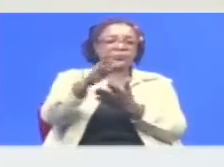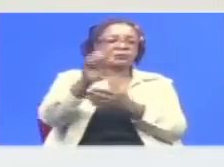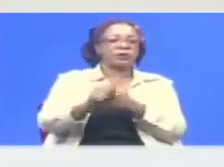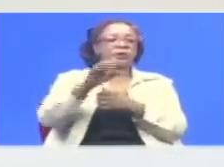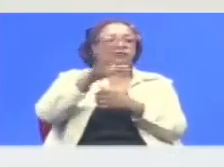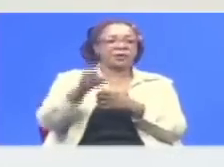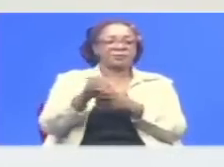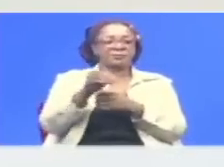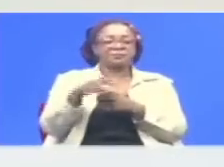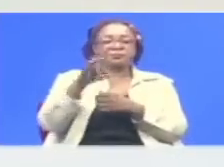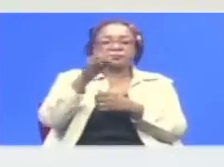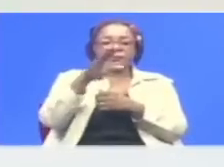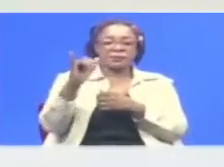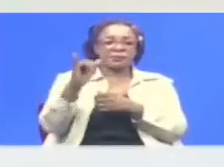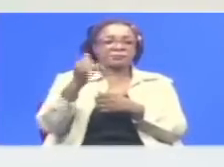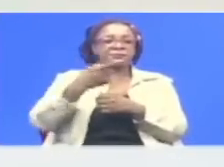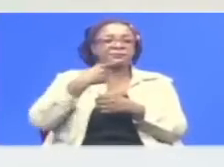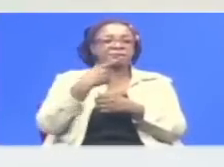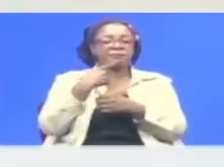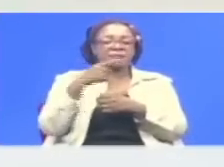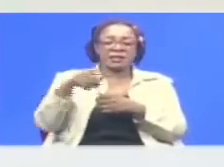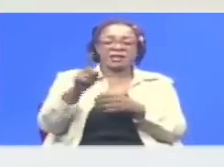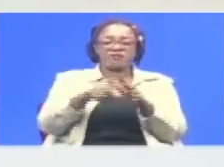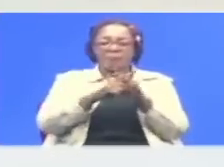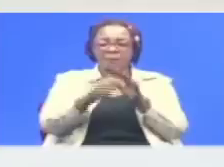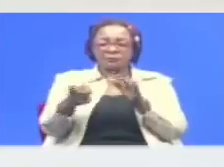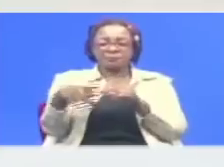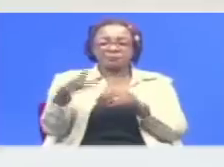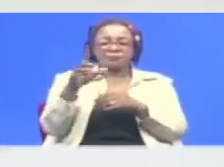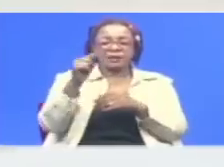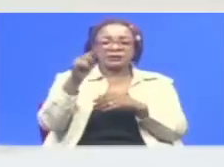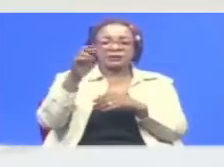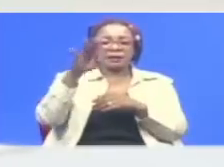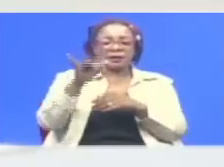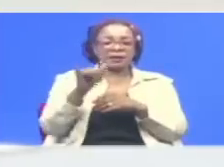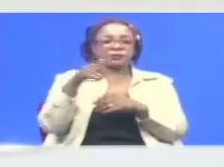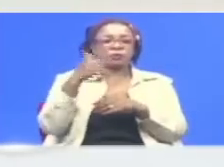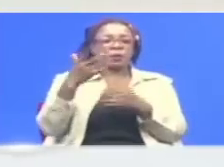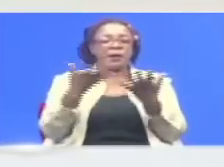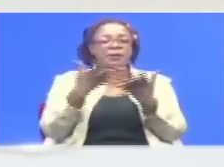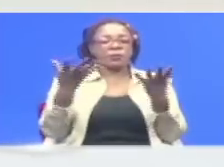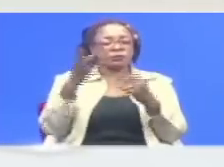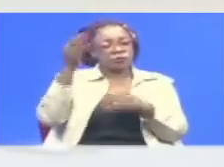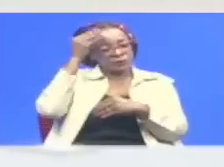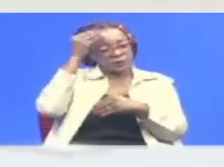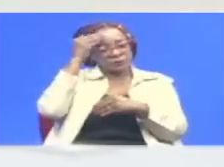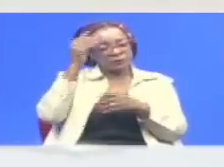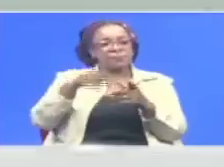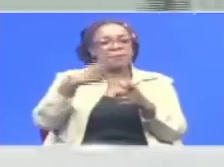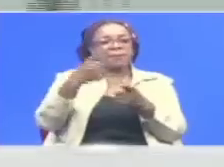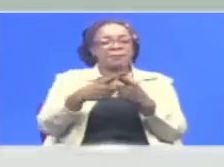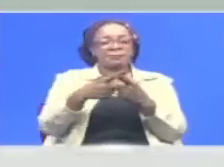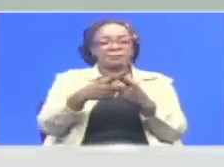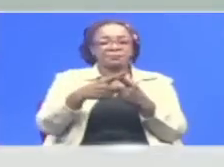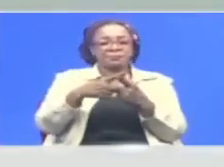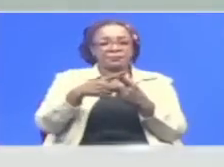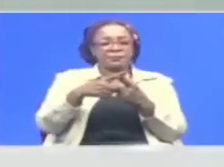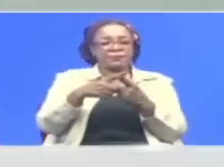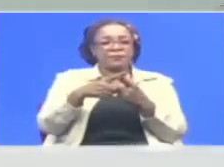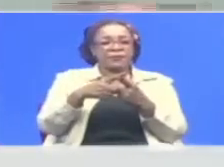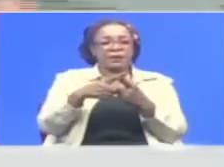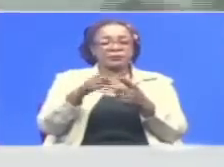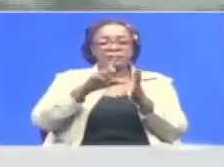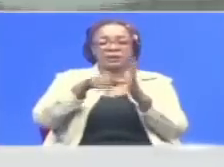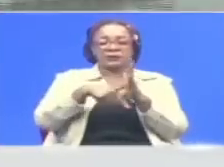According to the DCI, Salim flew to Turkey, where he had traveled to purportedly study an undergraduate course. He would later